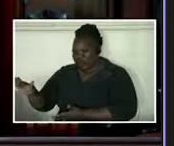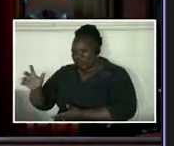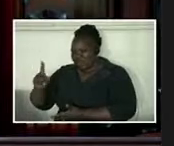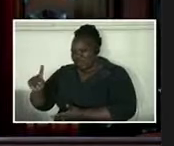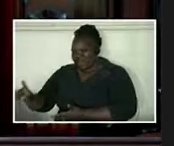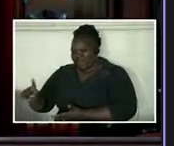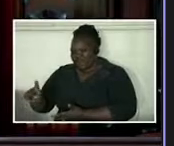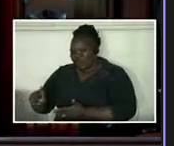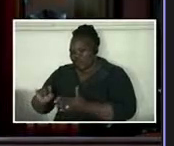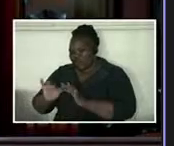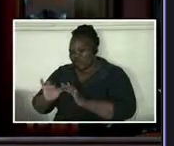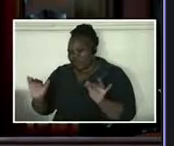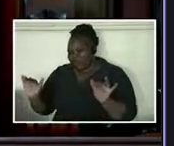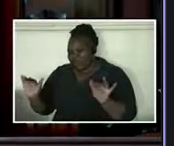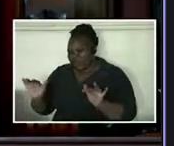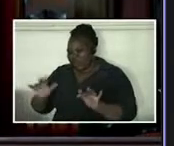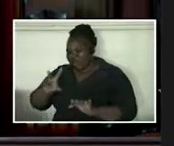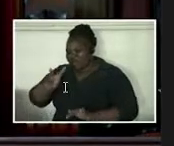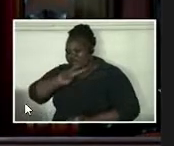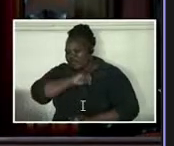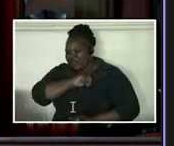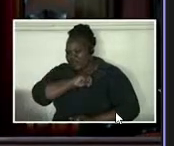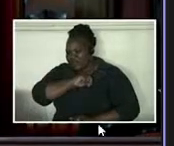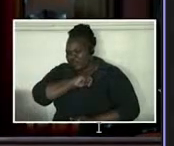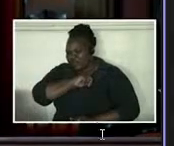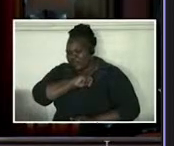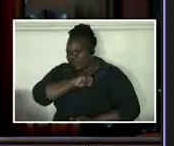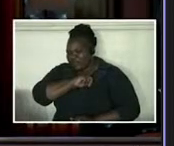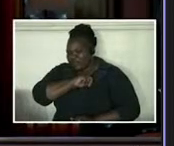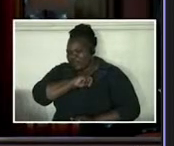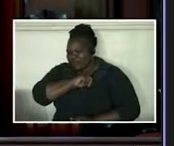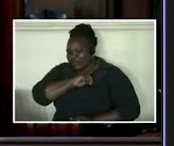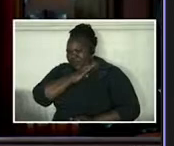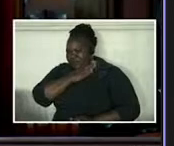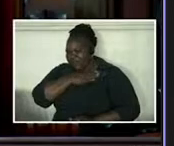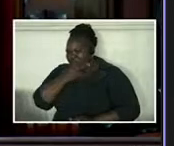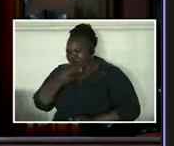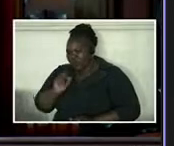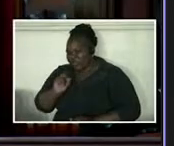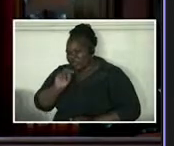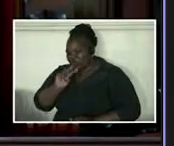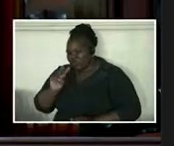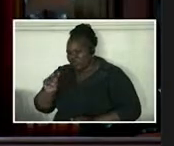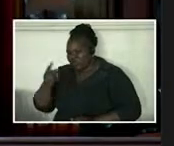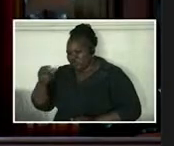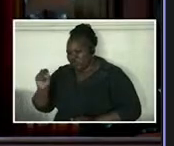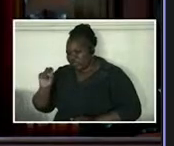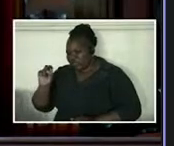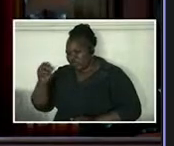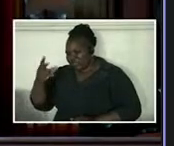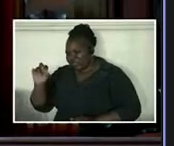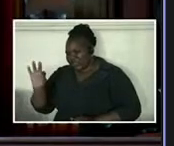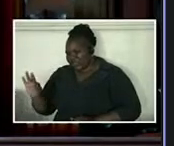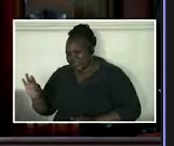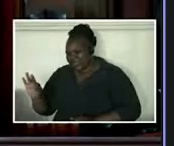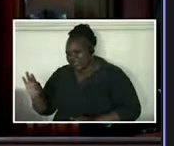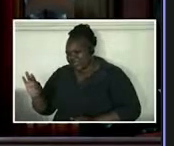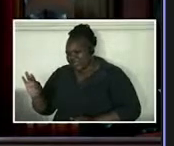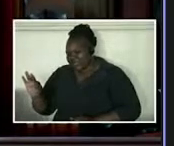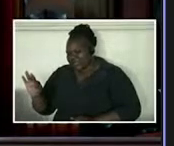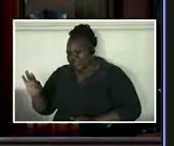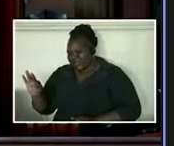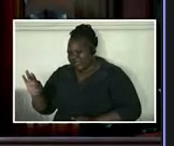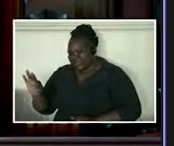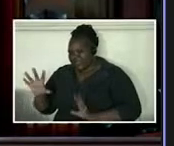of of casual natal by 2020 2023 that the department will